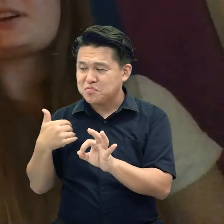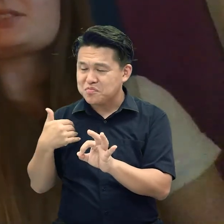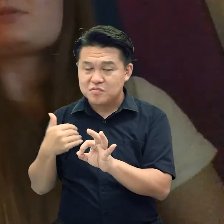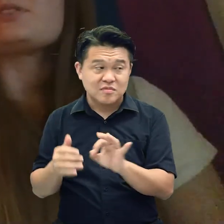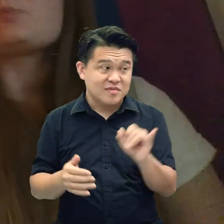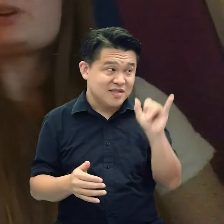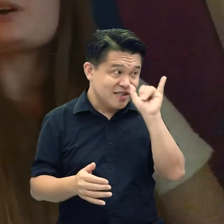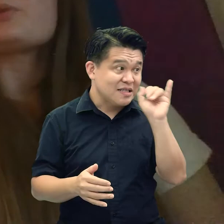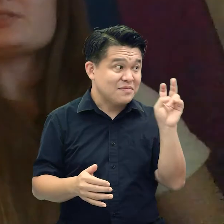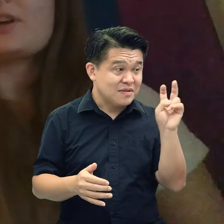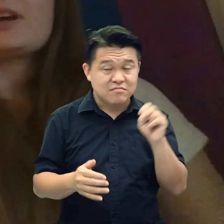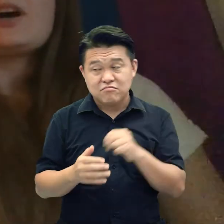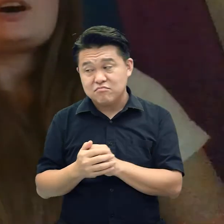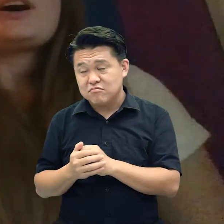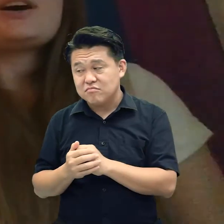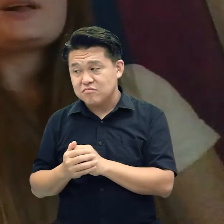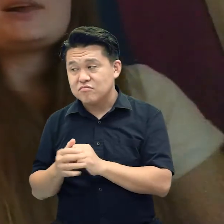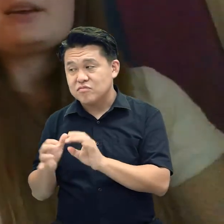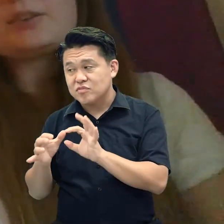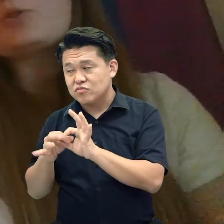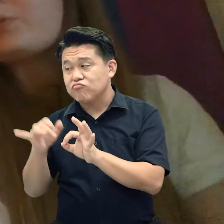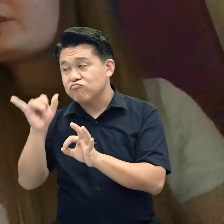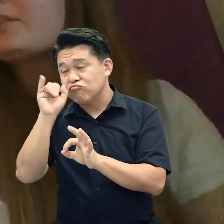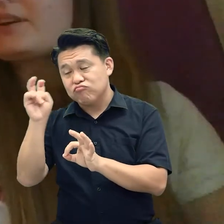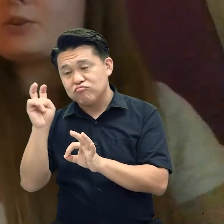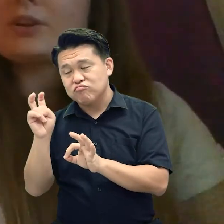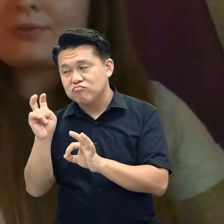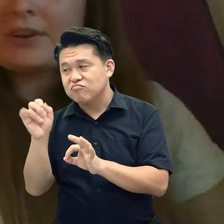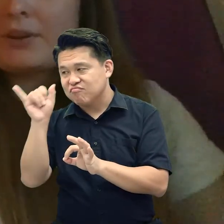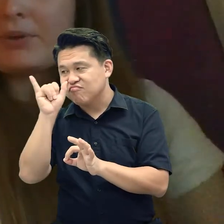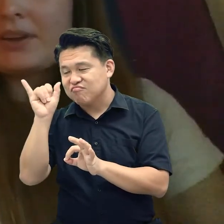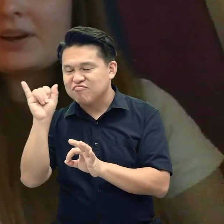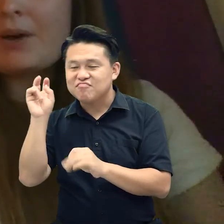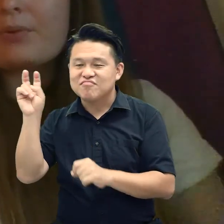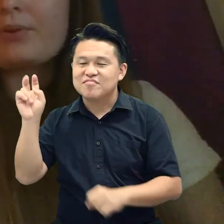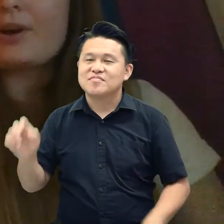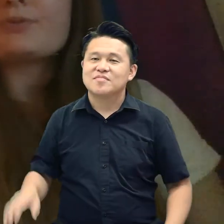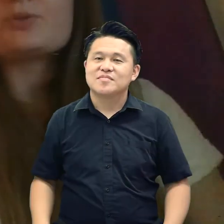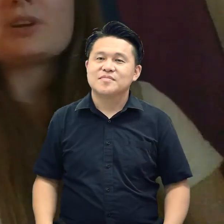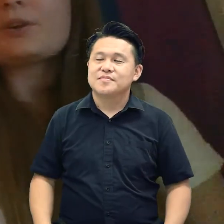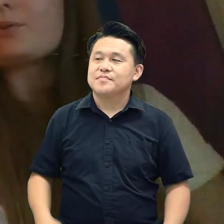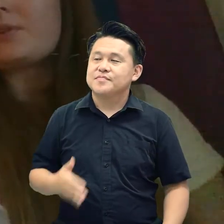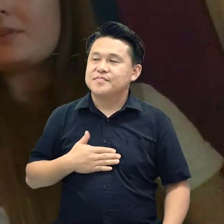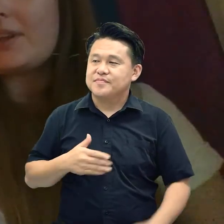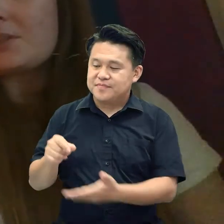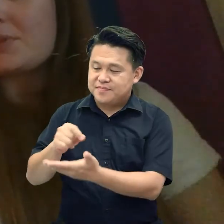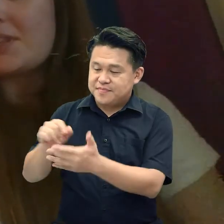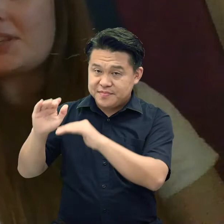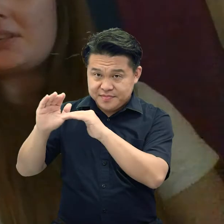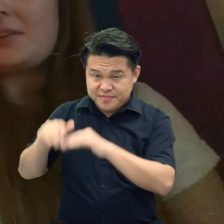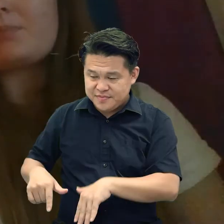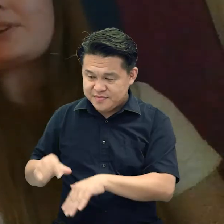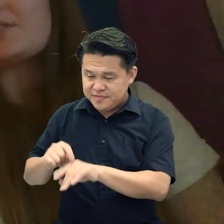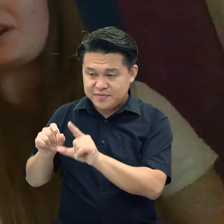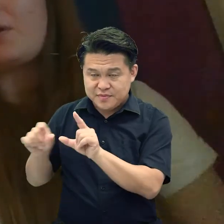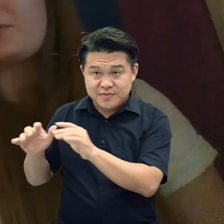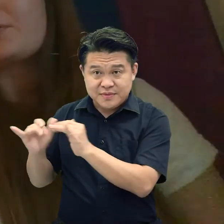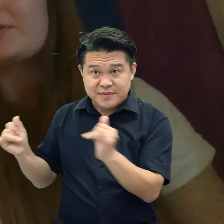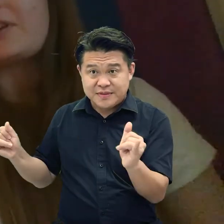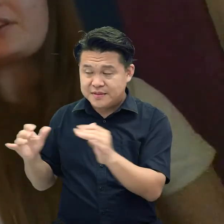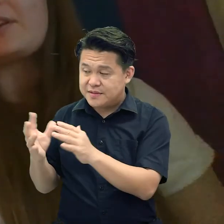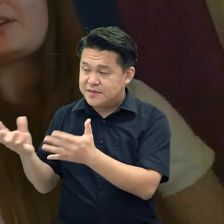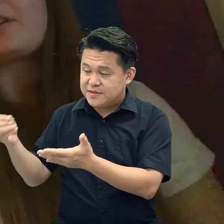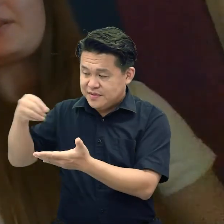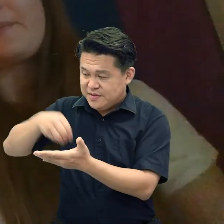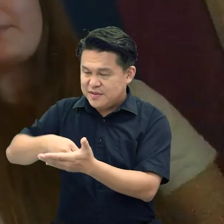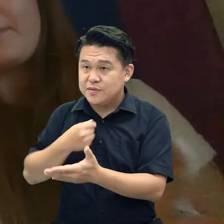plus activities, but I would say... But it could be. It could be. Mm-hmm. It could definitely be. I would love to include LGBT plus